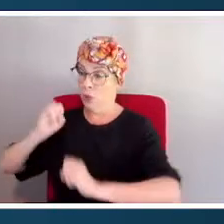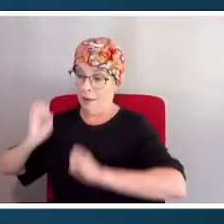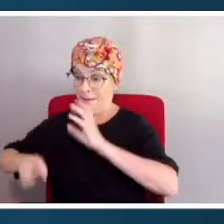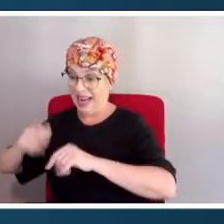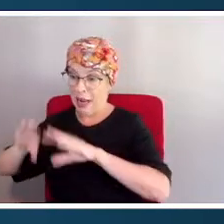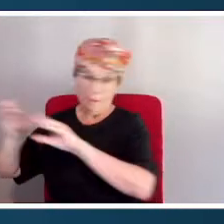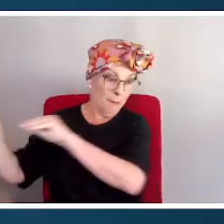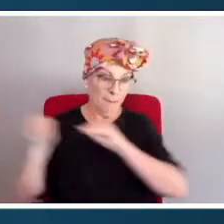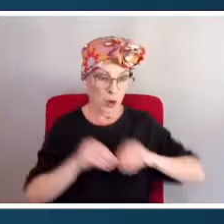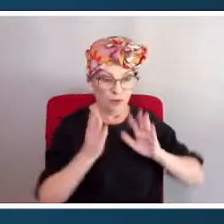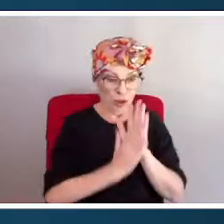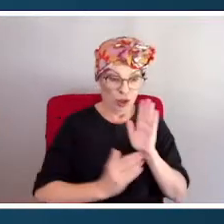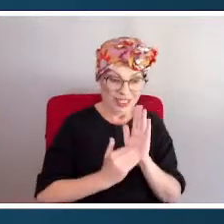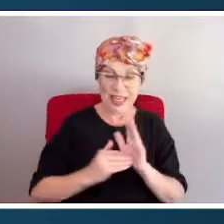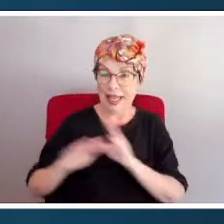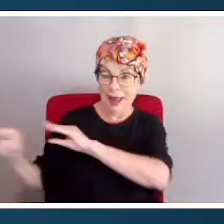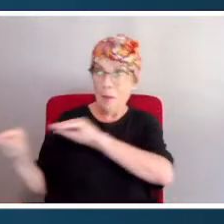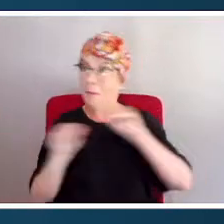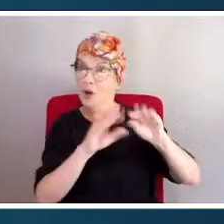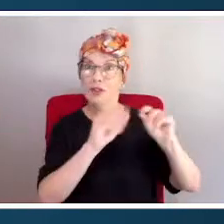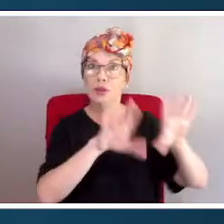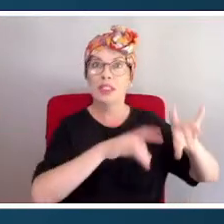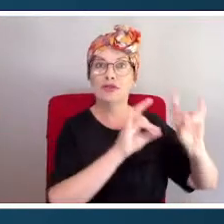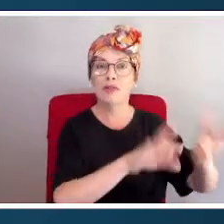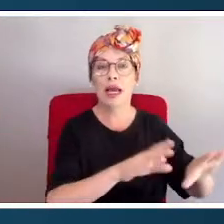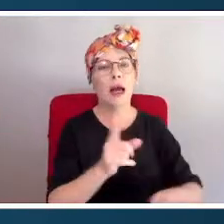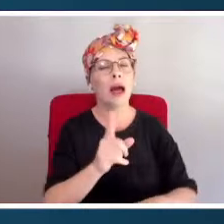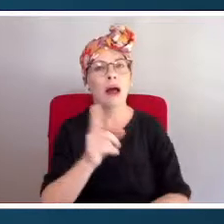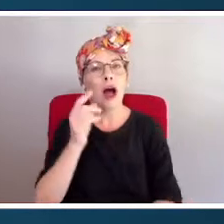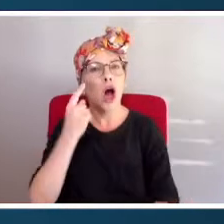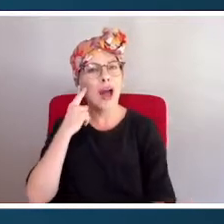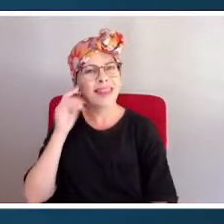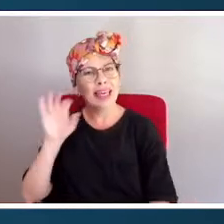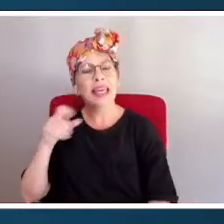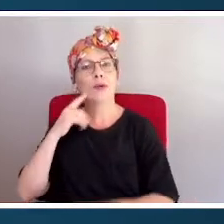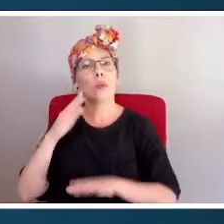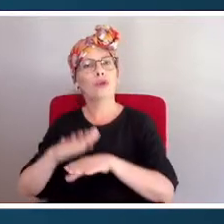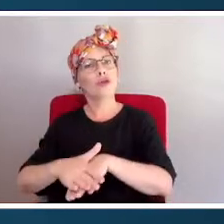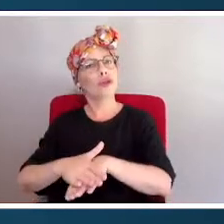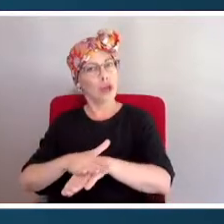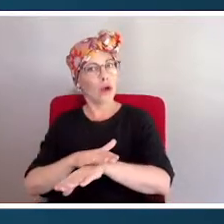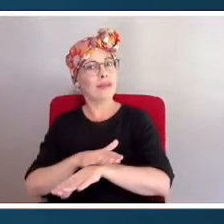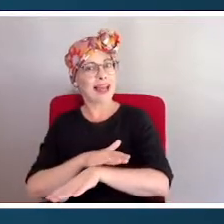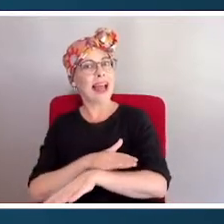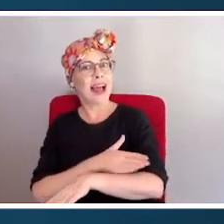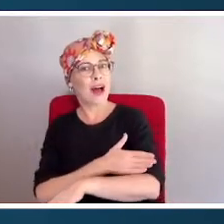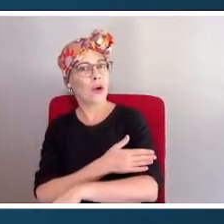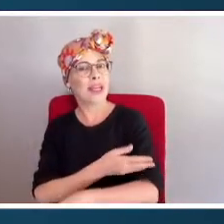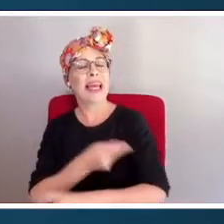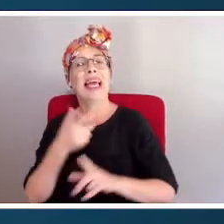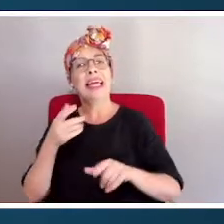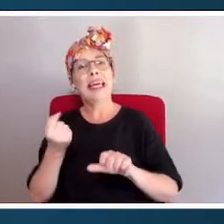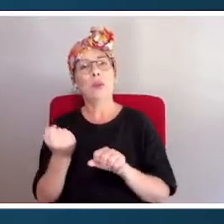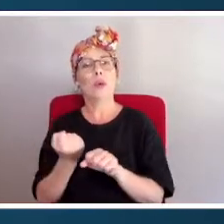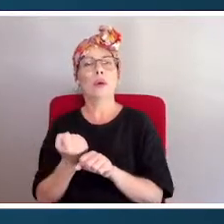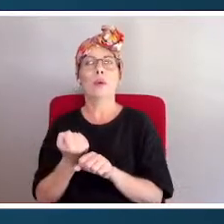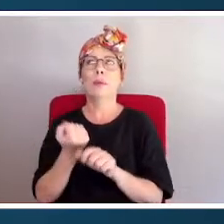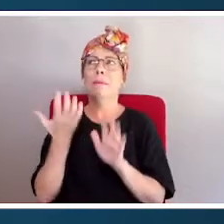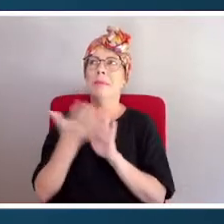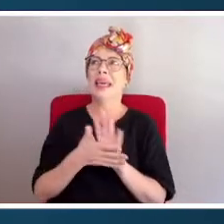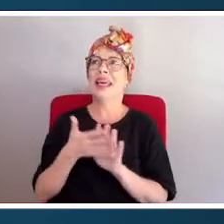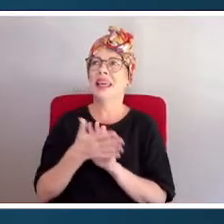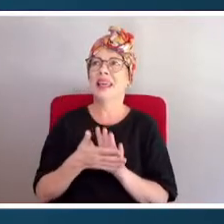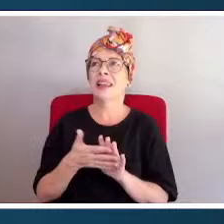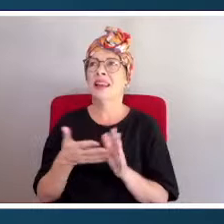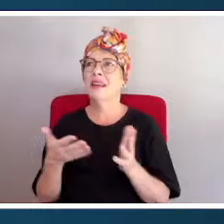fact, I think that it will slow down. It will create a situation where people